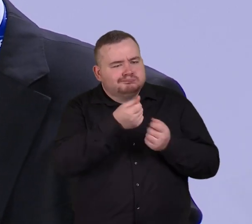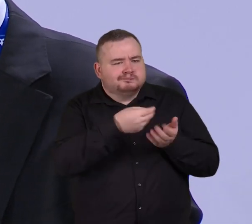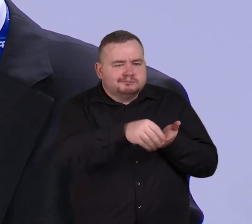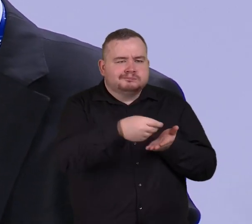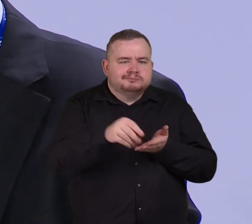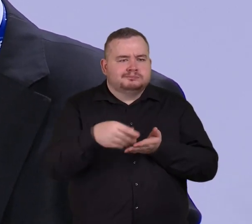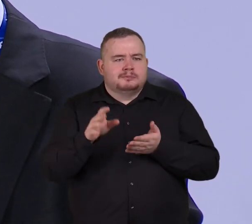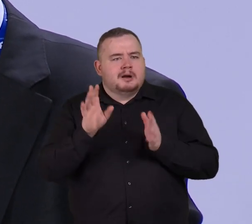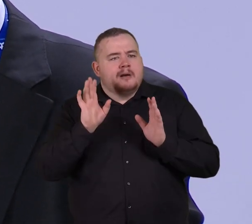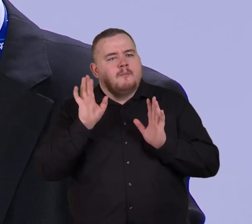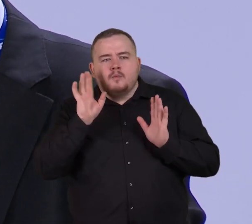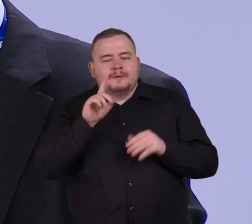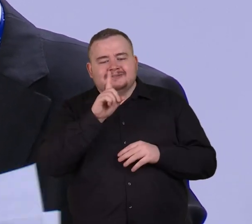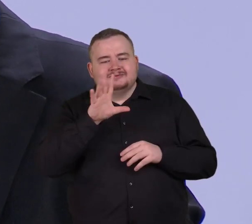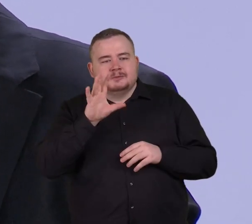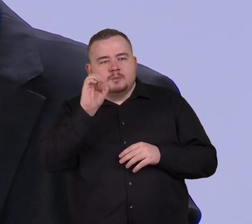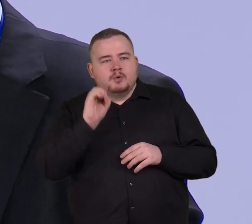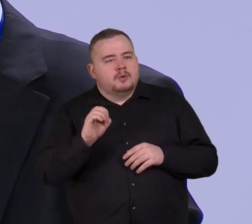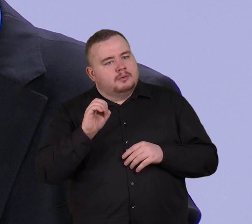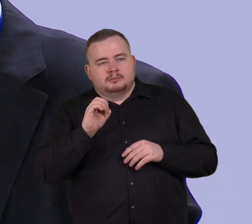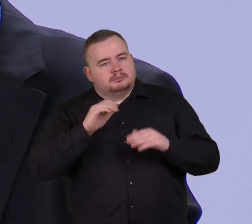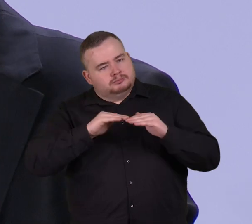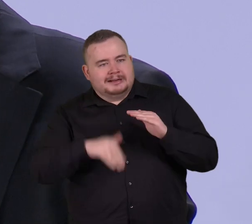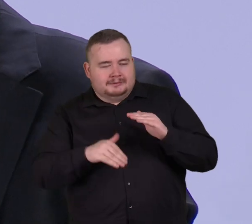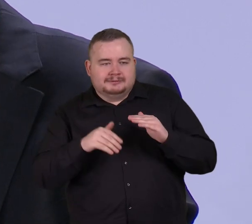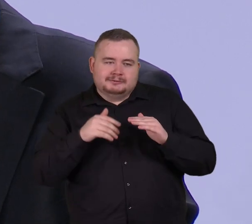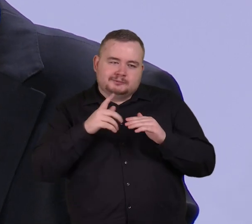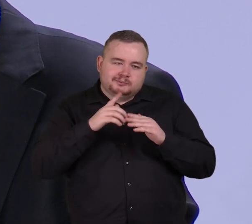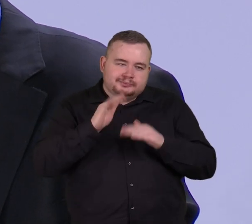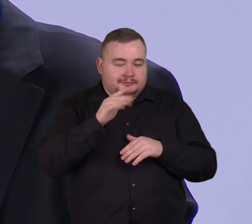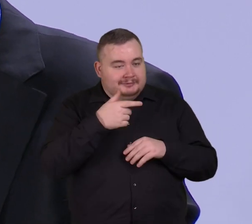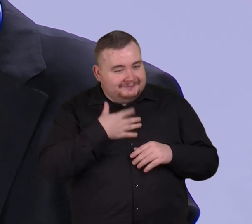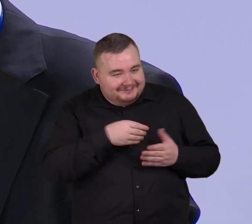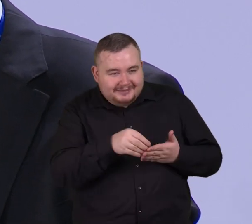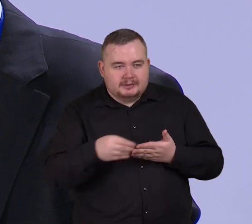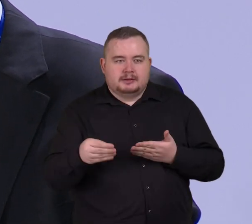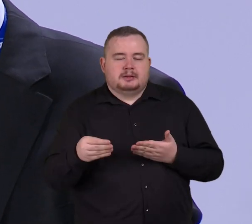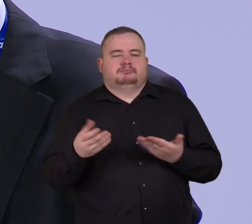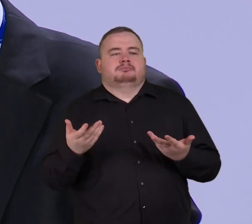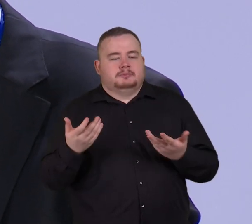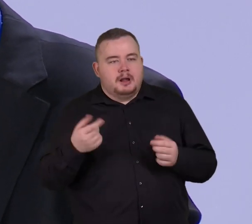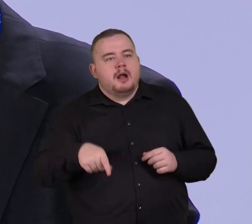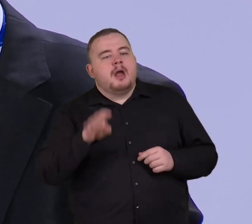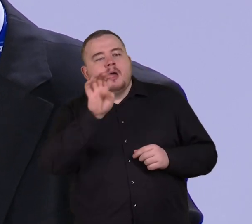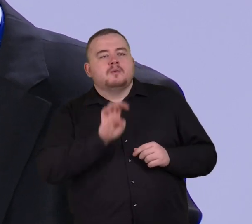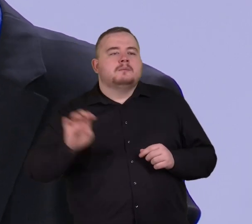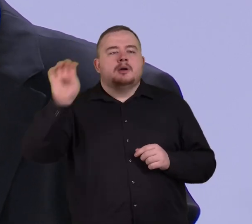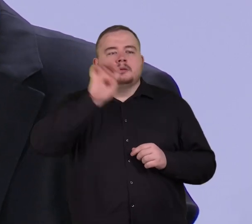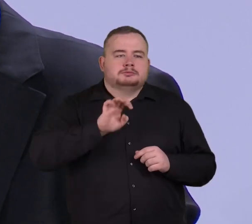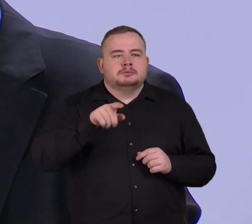Europe close to citizens. We spent a little bit more than 20 or 25% for these